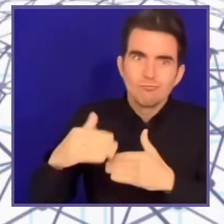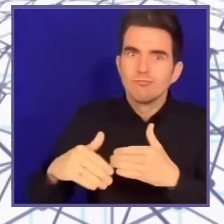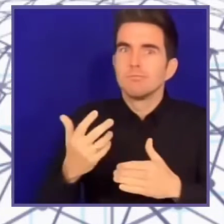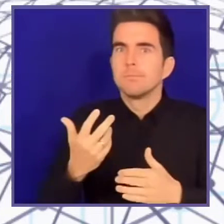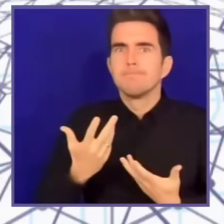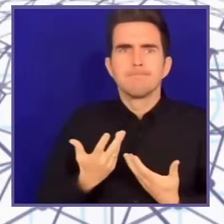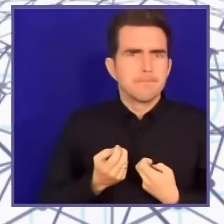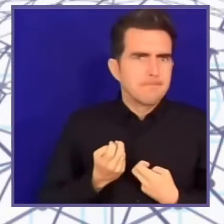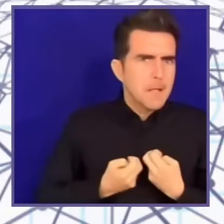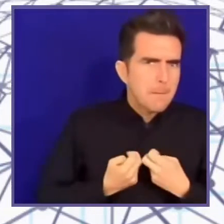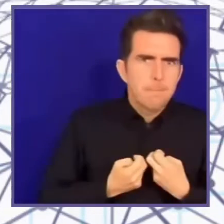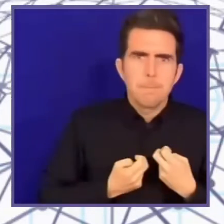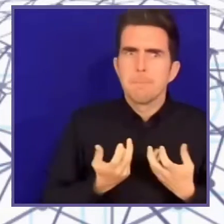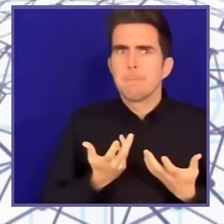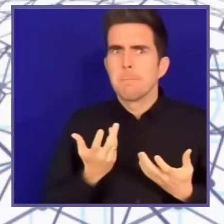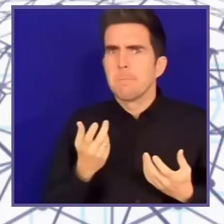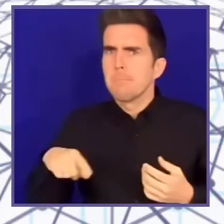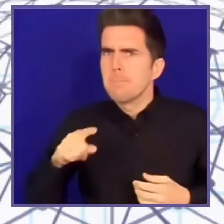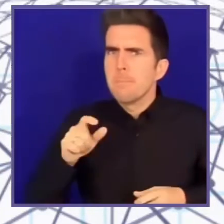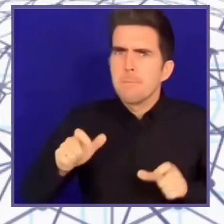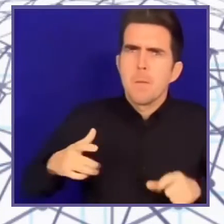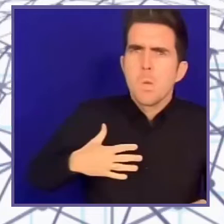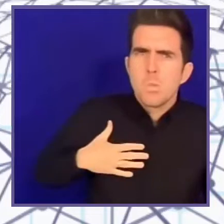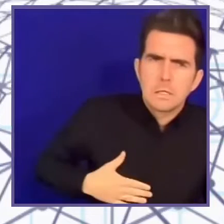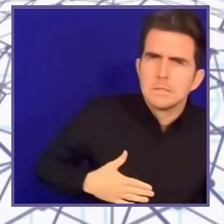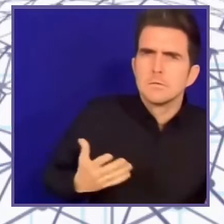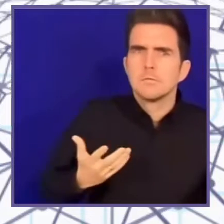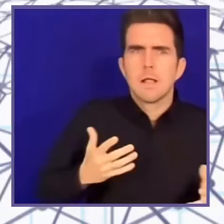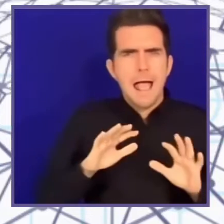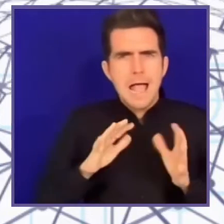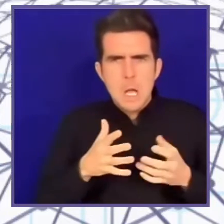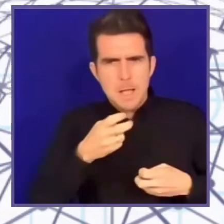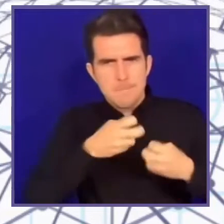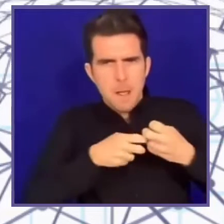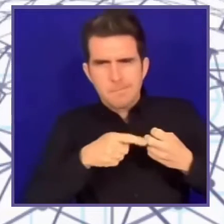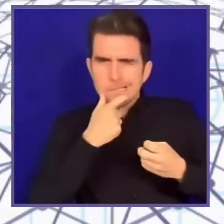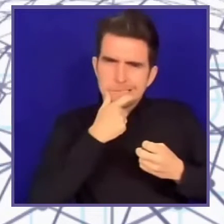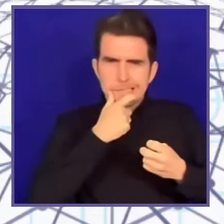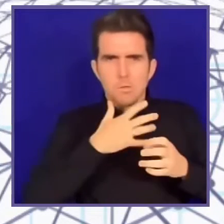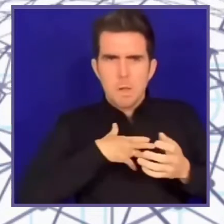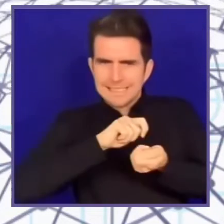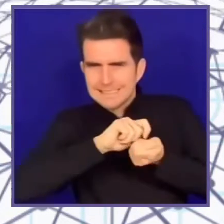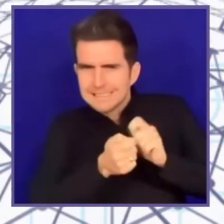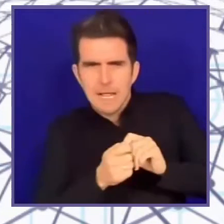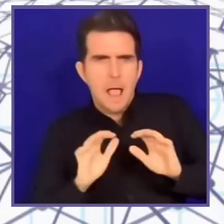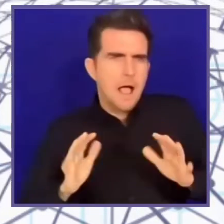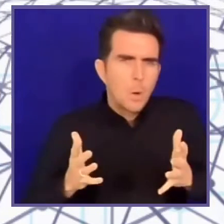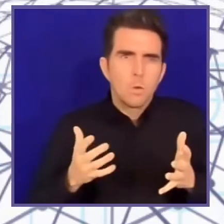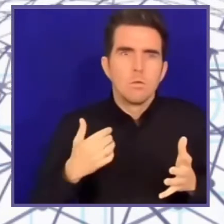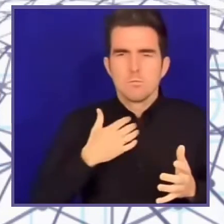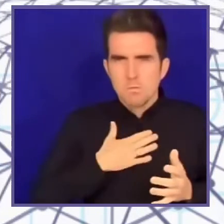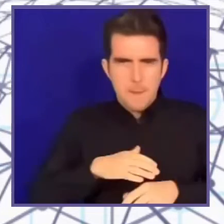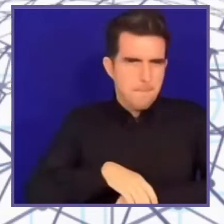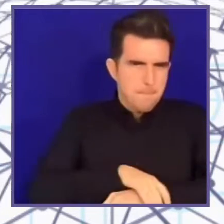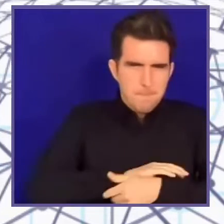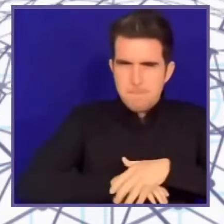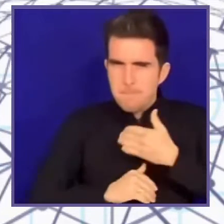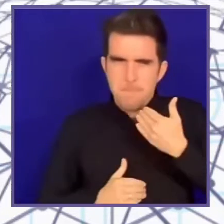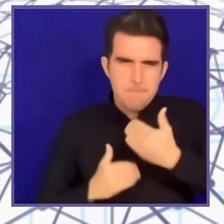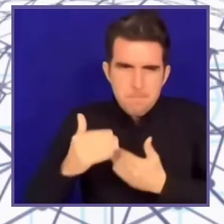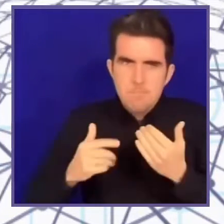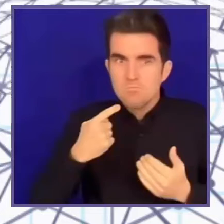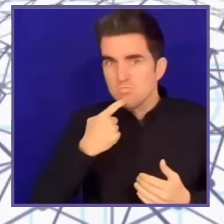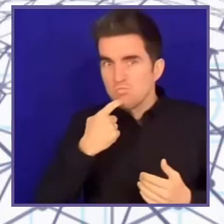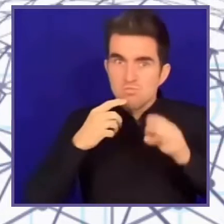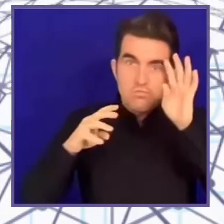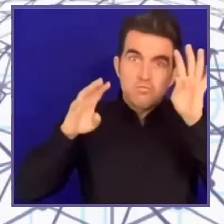to also innovations that may not all be scalable, right? Not every